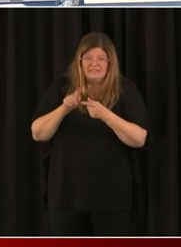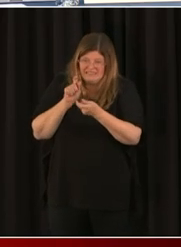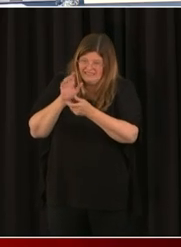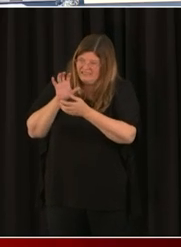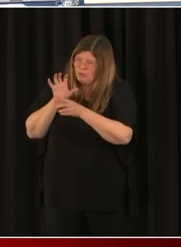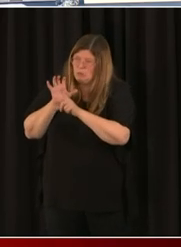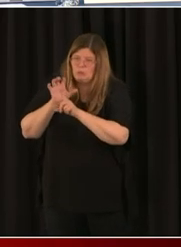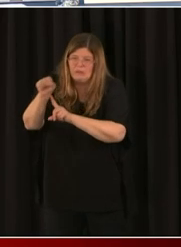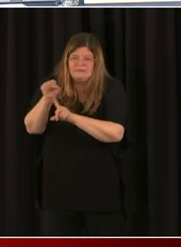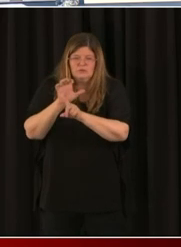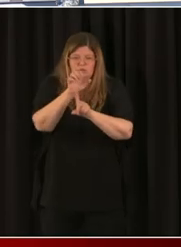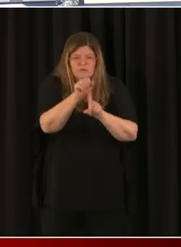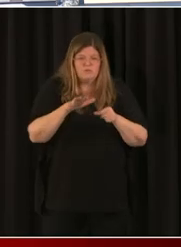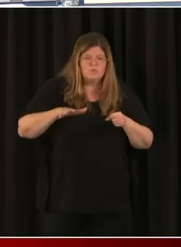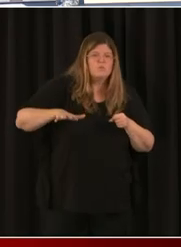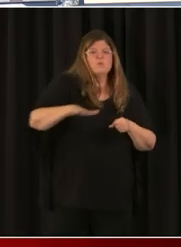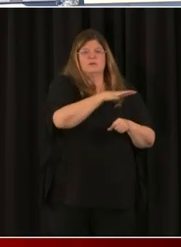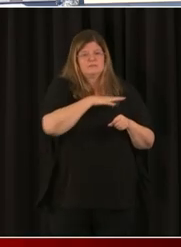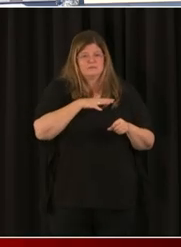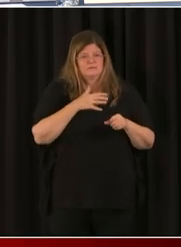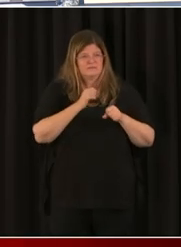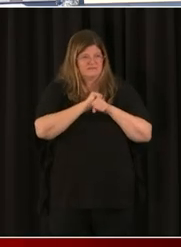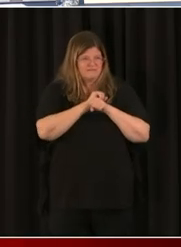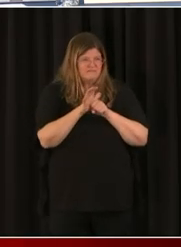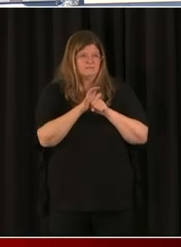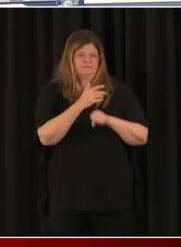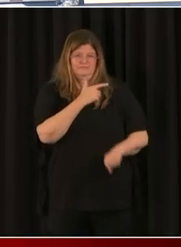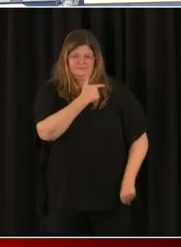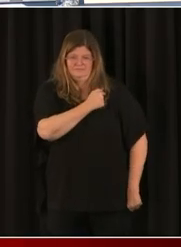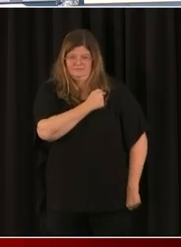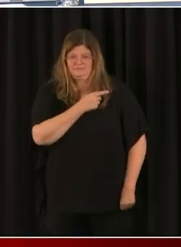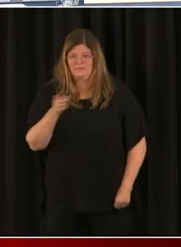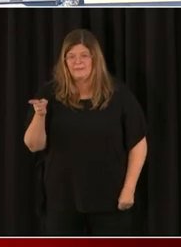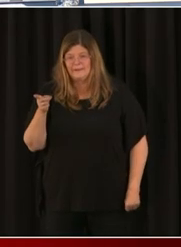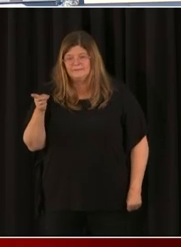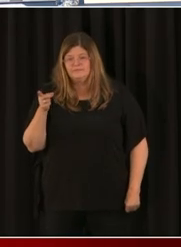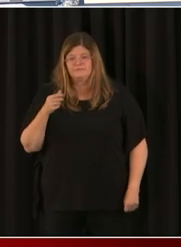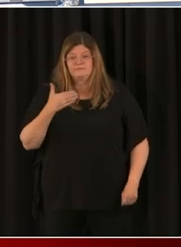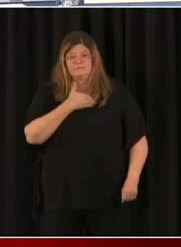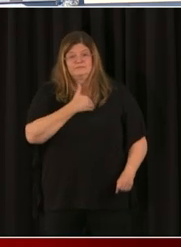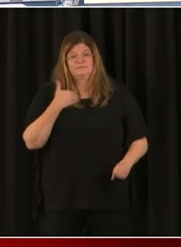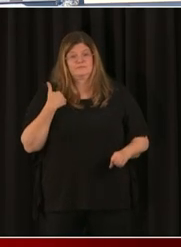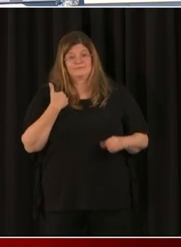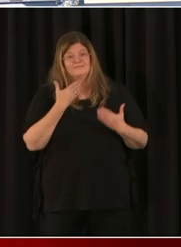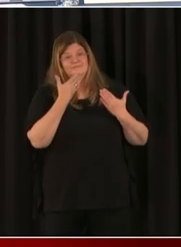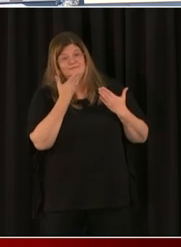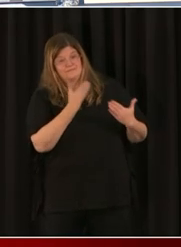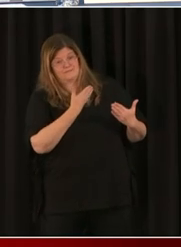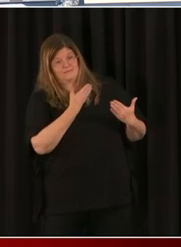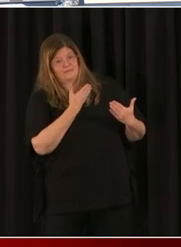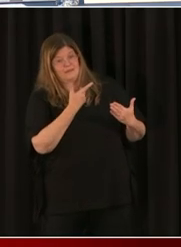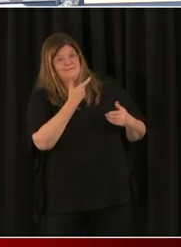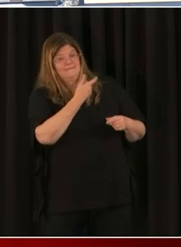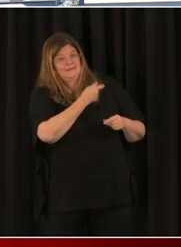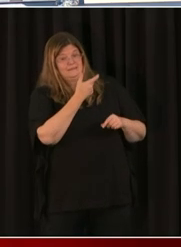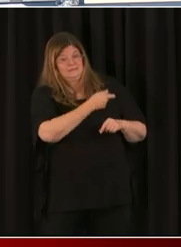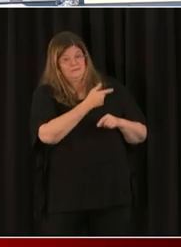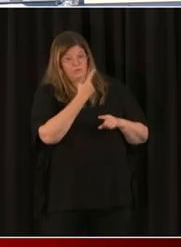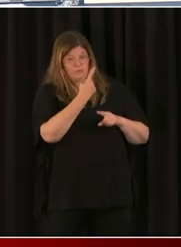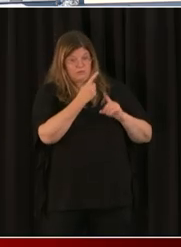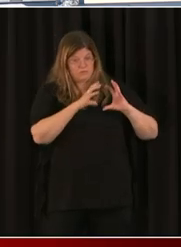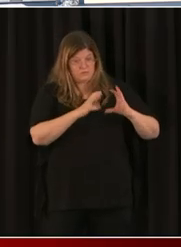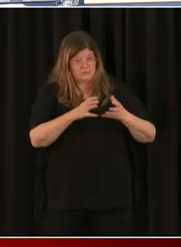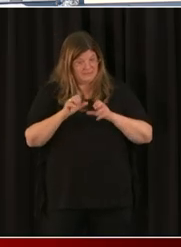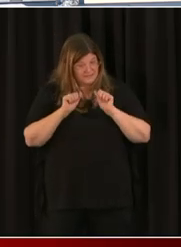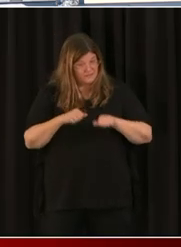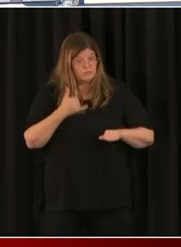city to be able to provide COVID-19 vaccination. But a member of the public that just wants to get vaccinated that falls into one of these categories